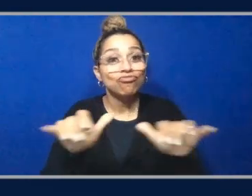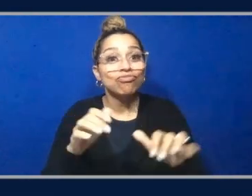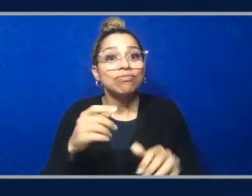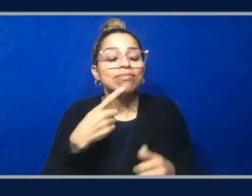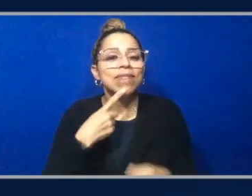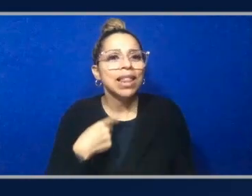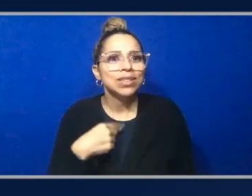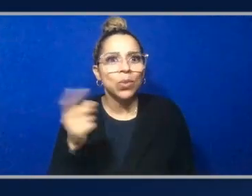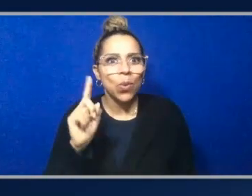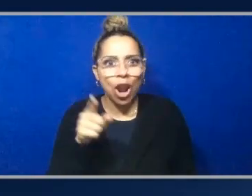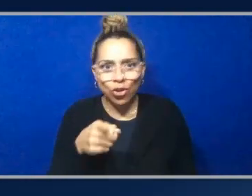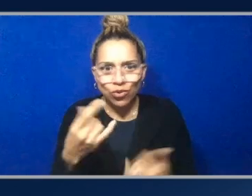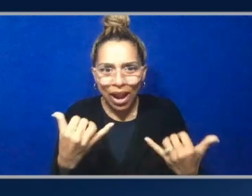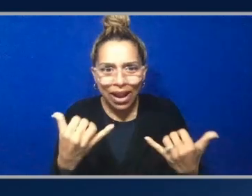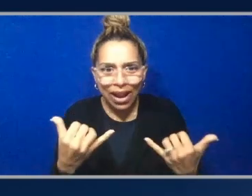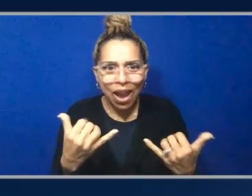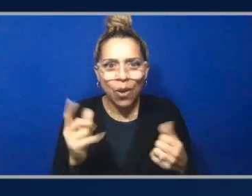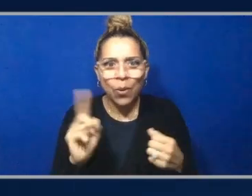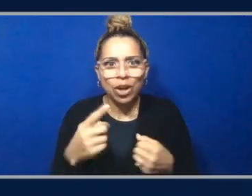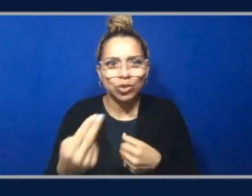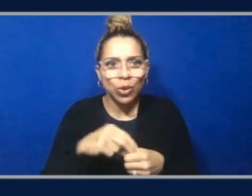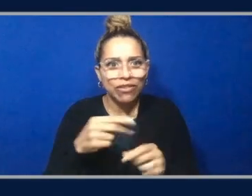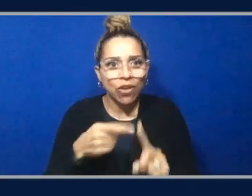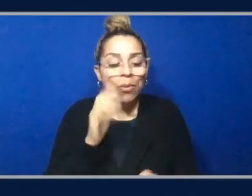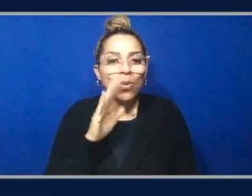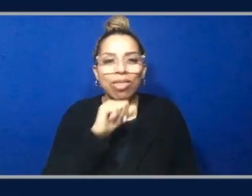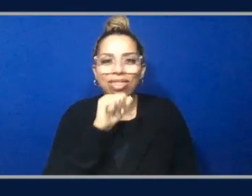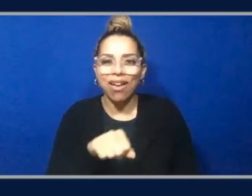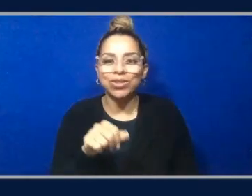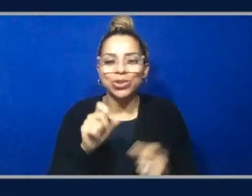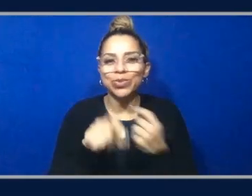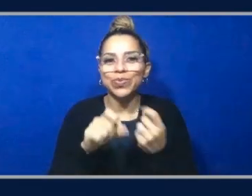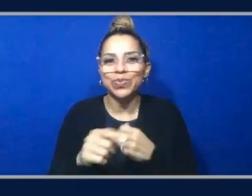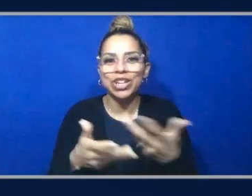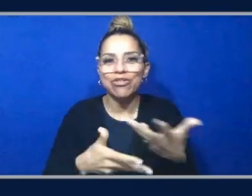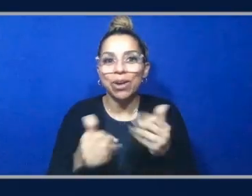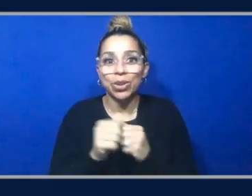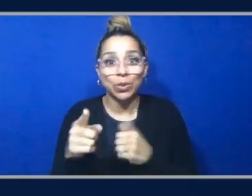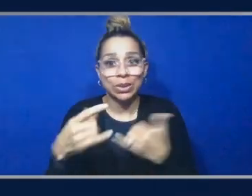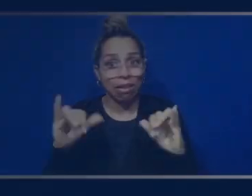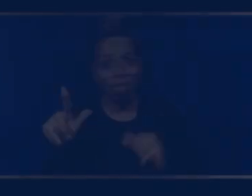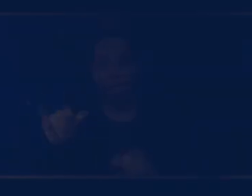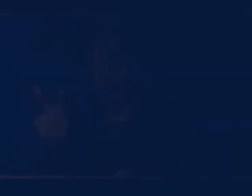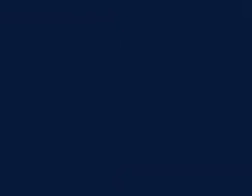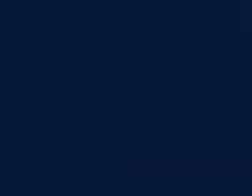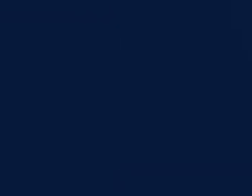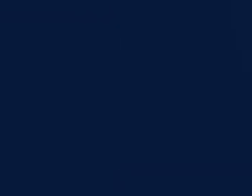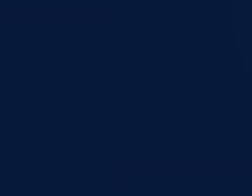from. We'd love to interact with you. We're still live in the chat on the break, so we'll be back soon.